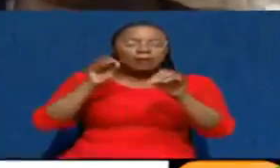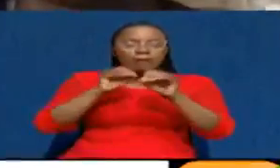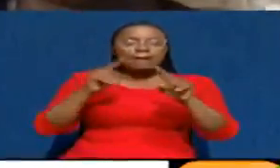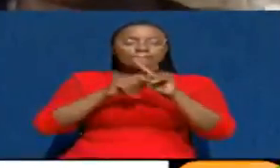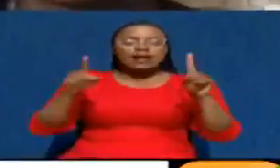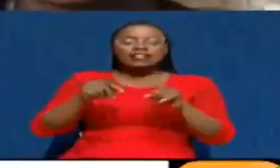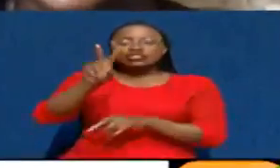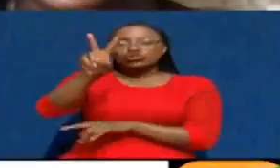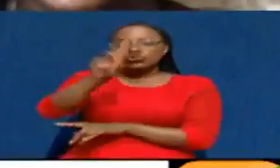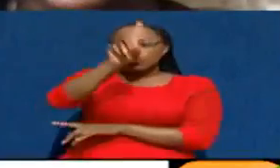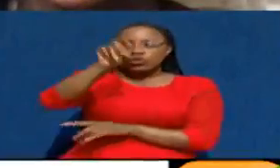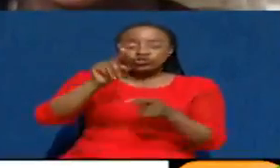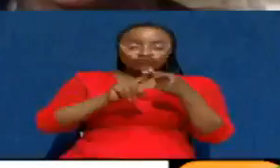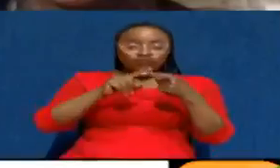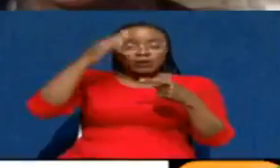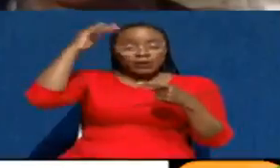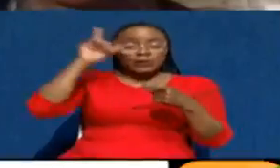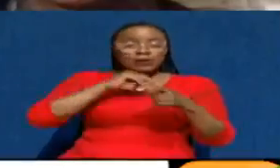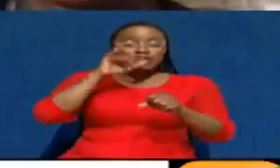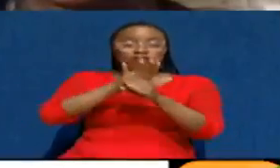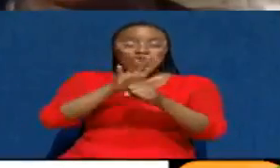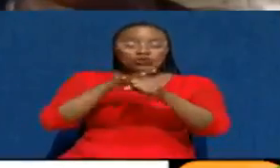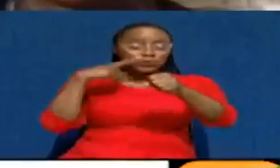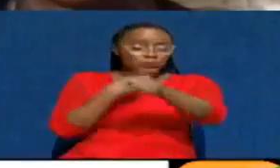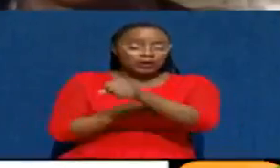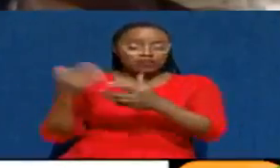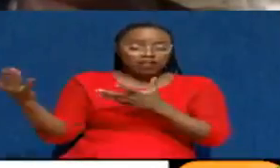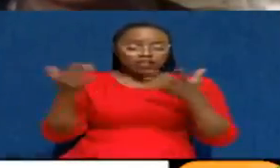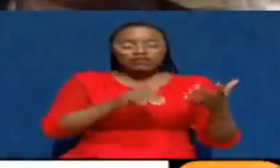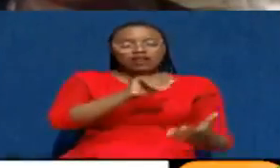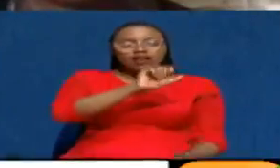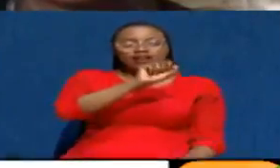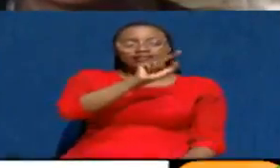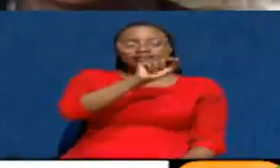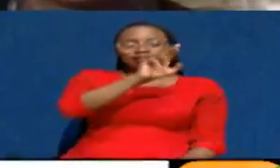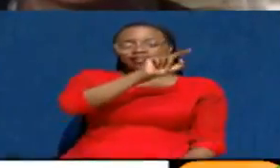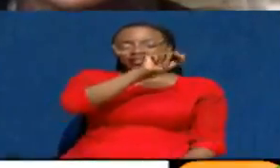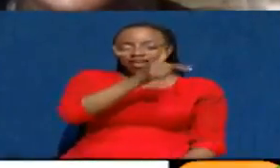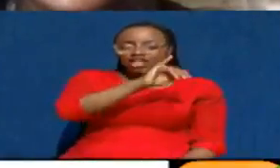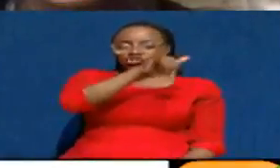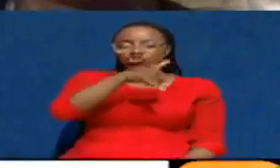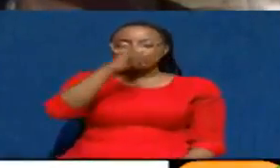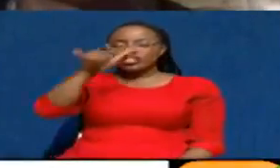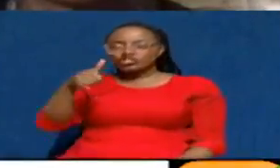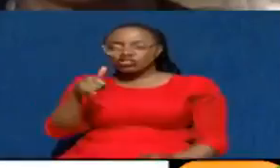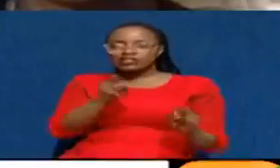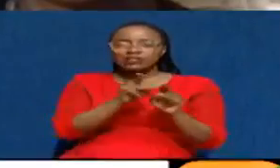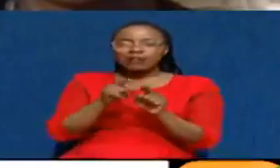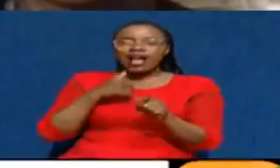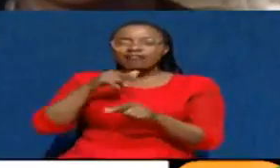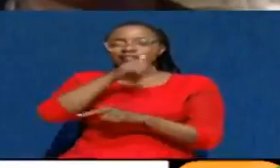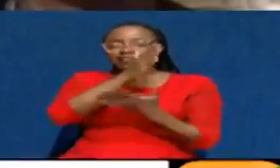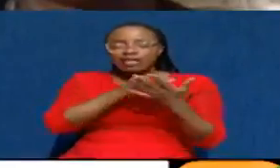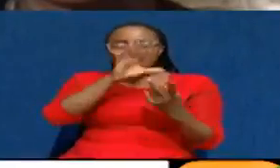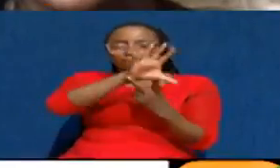to squeeze in two questions. One, I know we've got lots of vaccines coming in, AstraZeneca, Pfizer, Johnson & Johnson, and some may have their